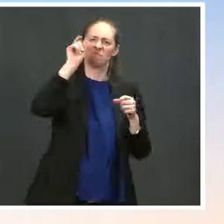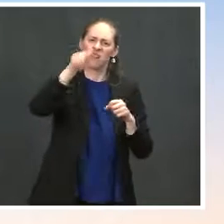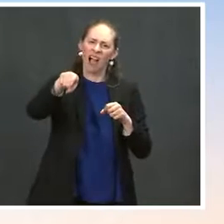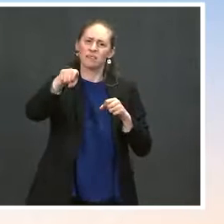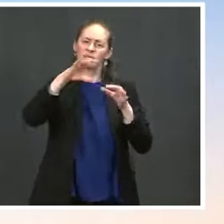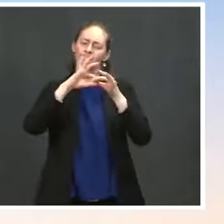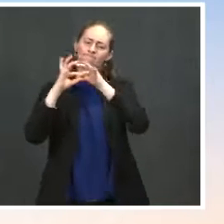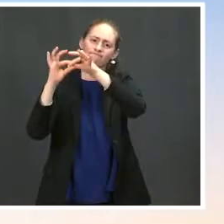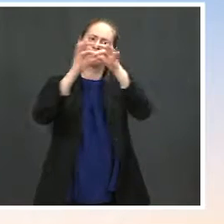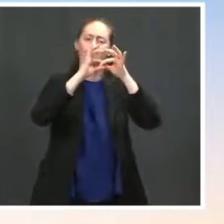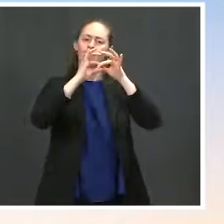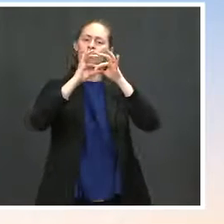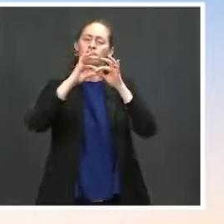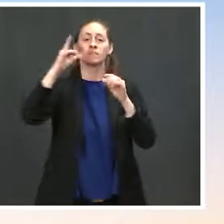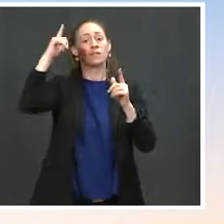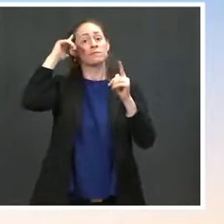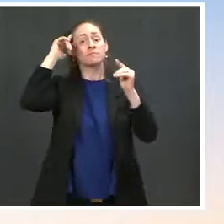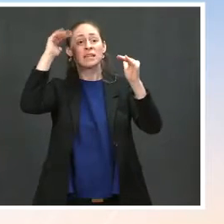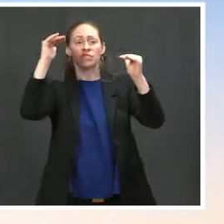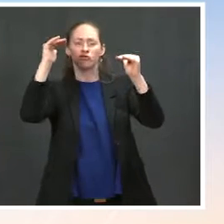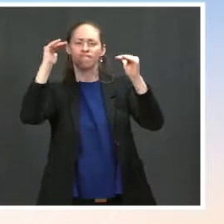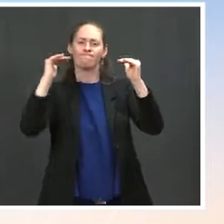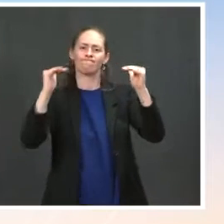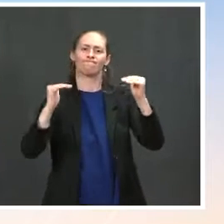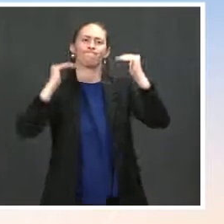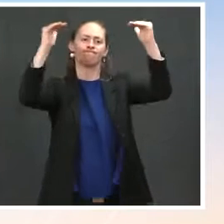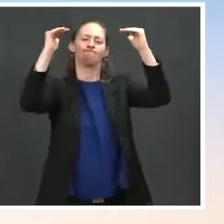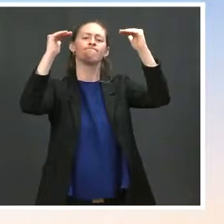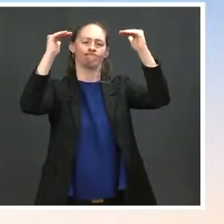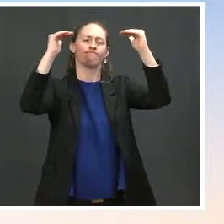heard that in, I thought, profoundly